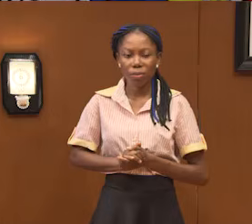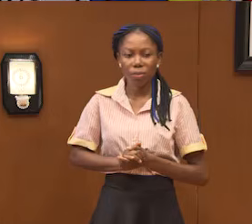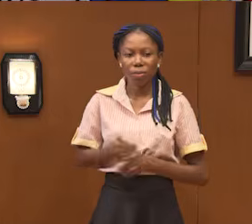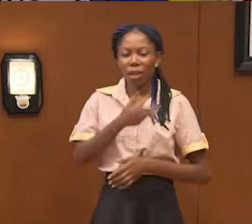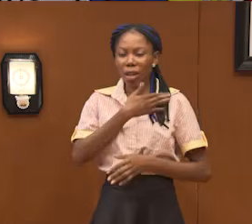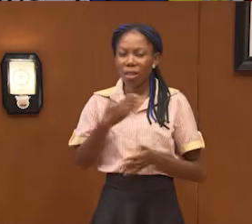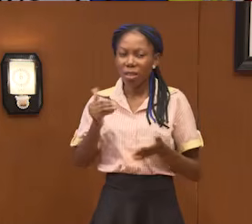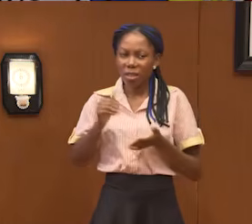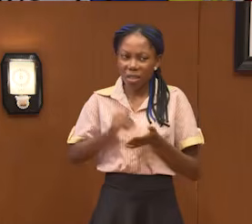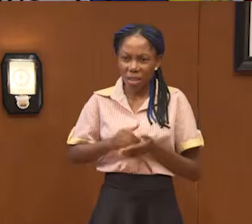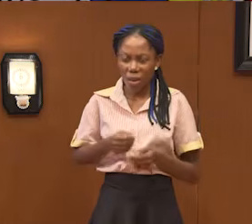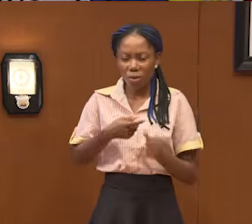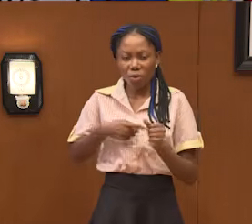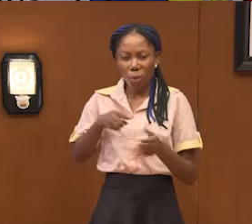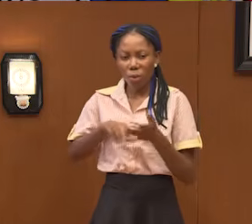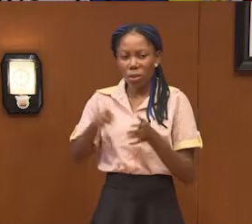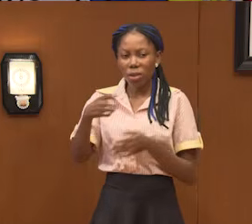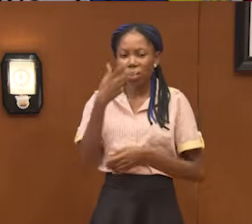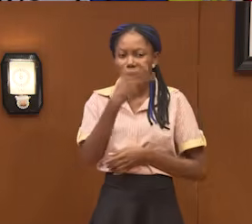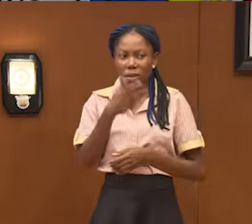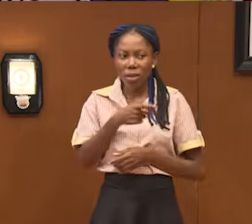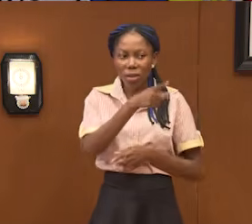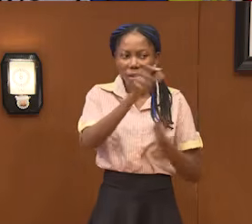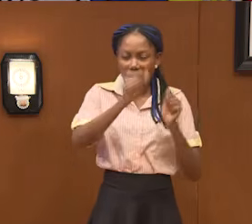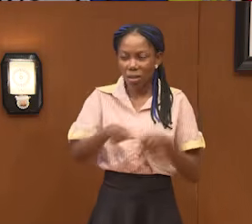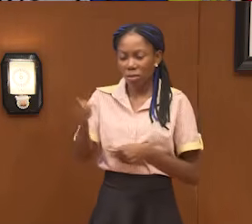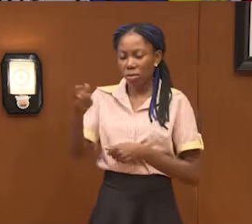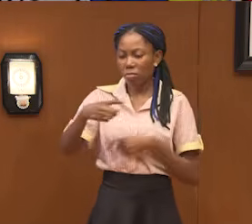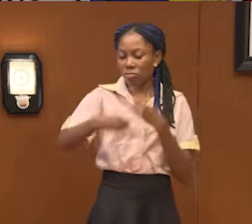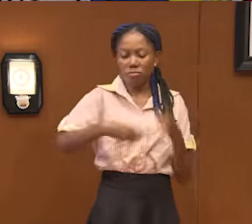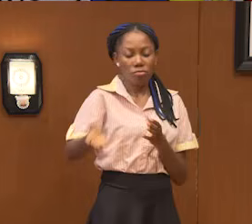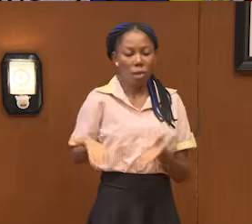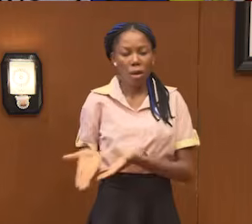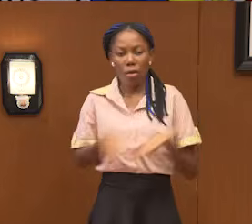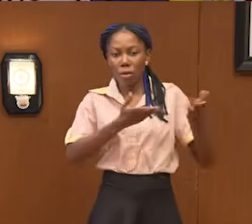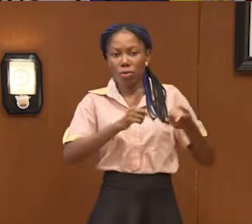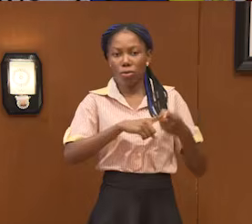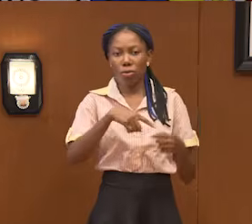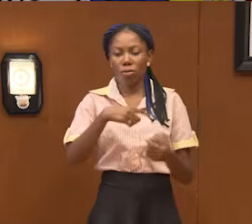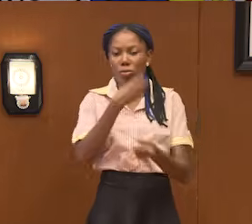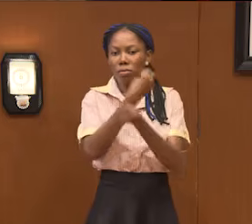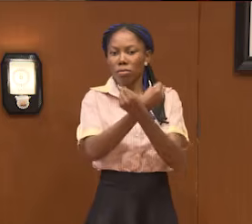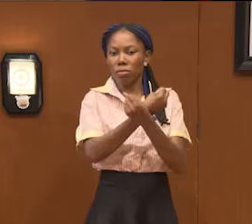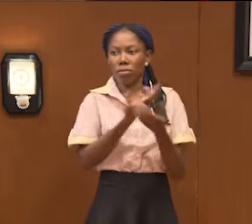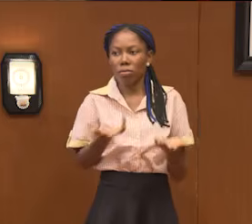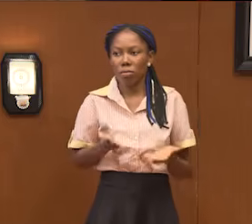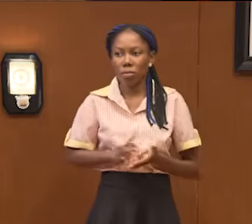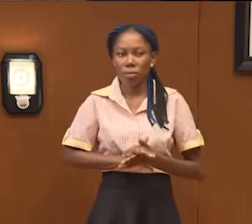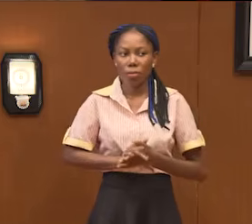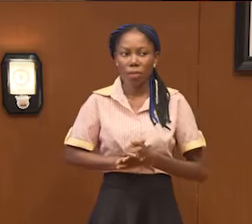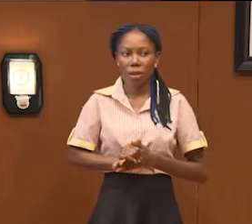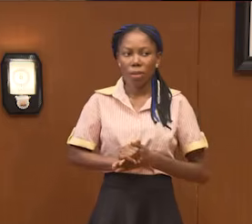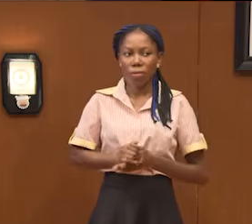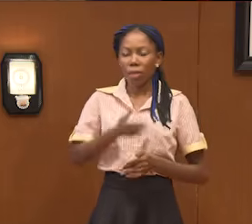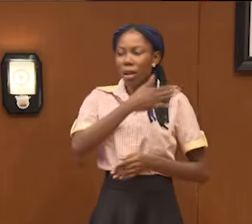Ideally, from here, from what she has said, I could just take you straight to the criminal courts. Do you understand me? And